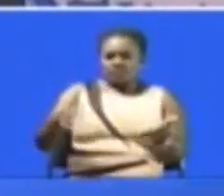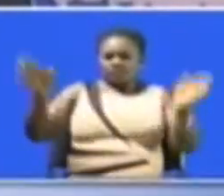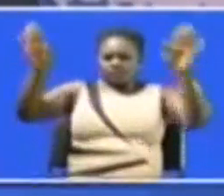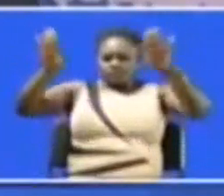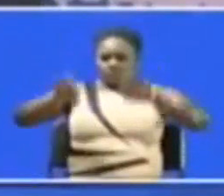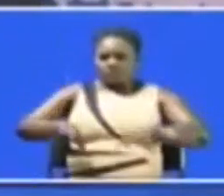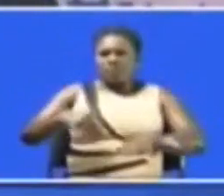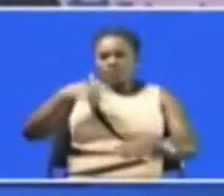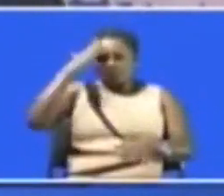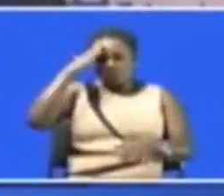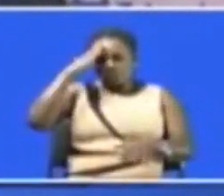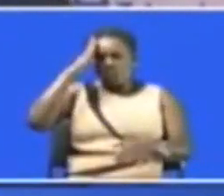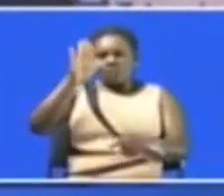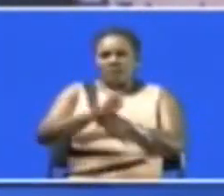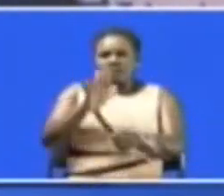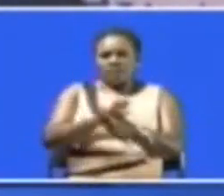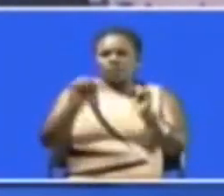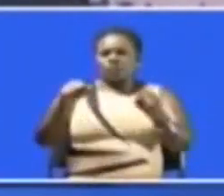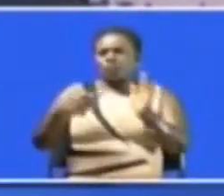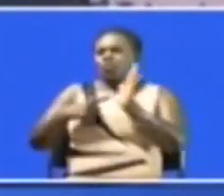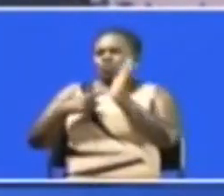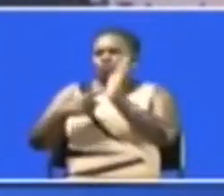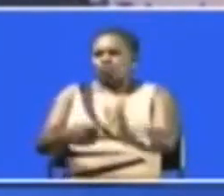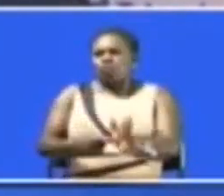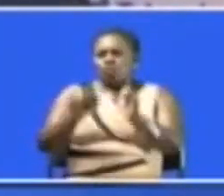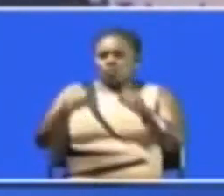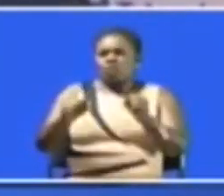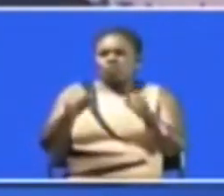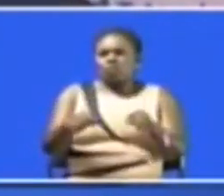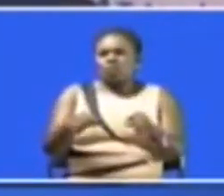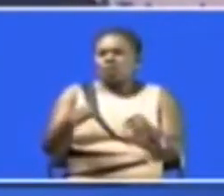And I'm sure there's a lot we can actually highlight. So you can take my assurance.